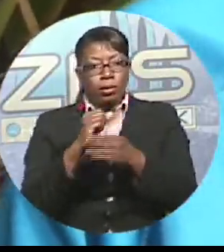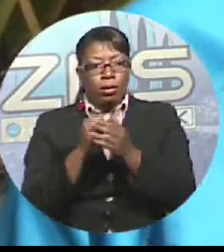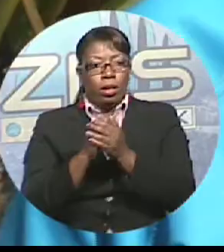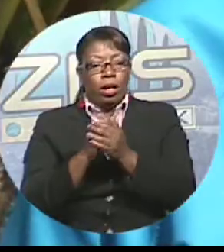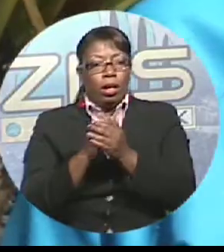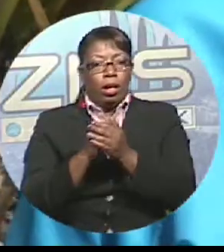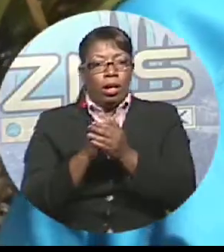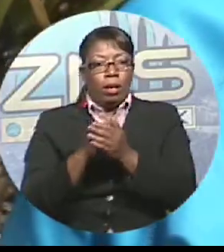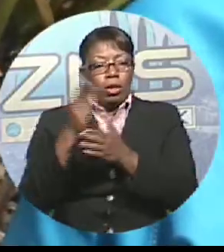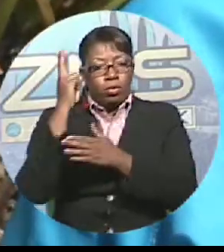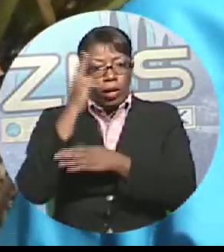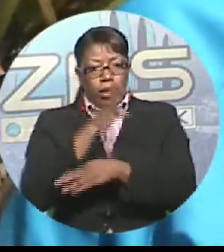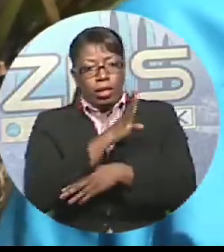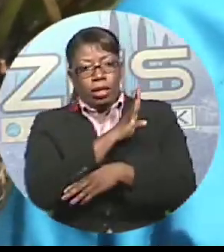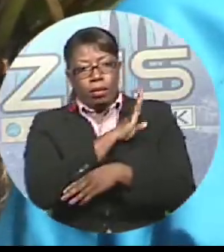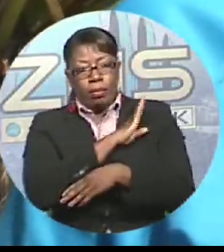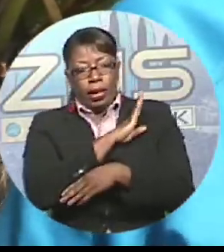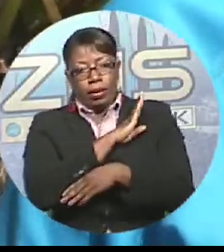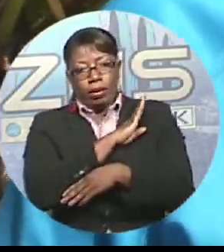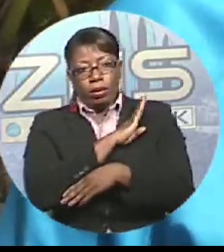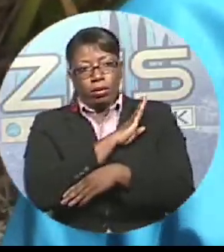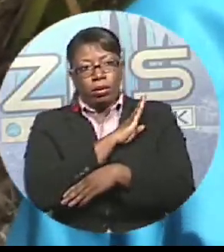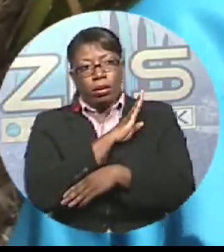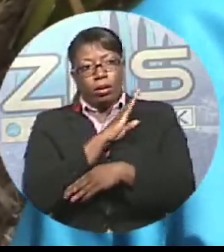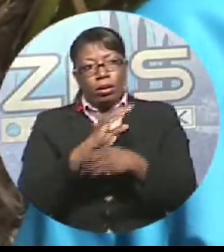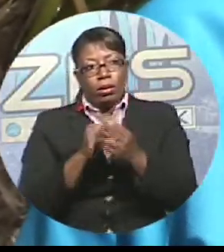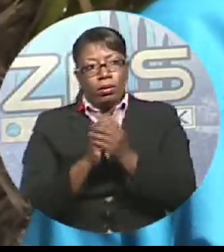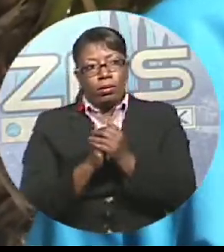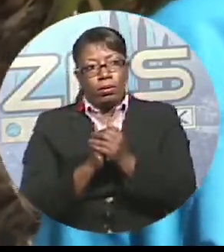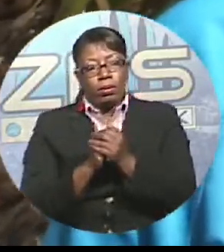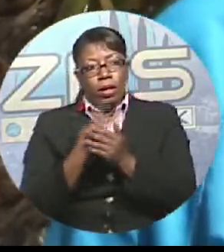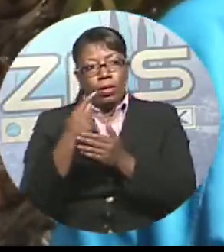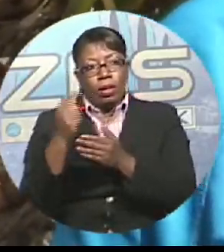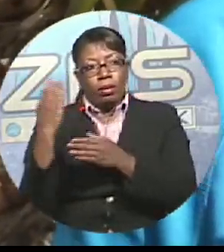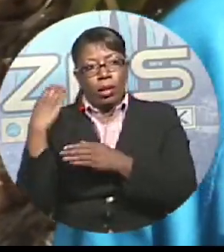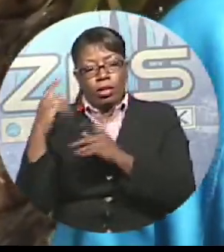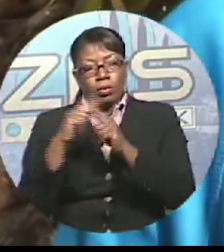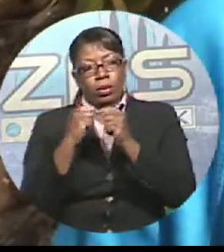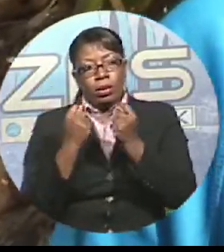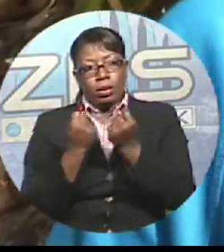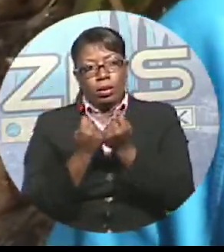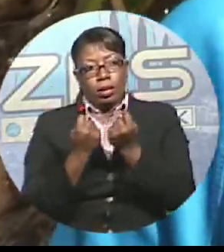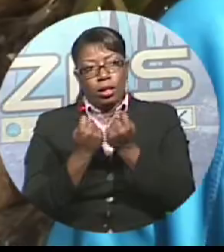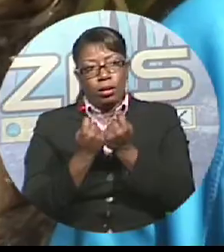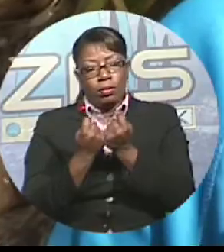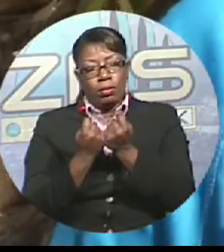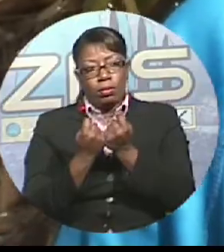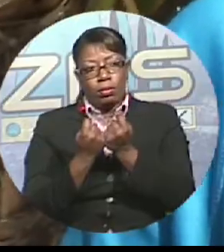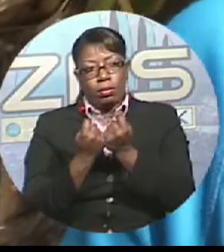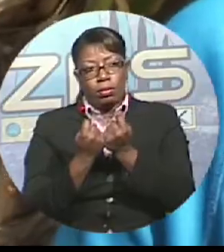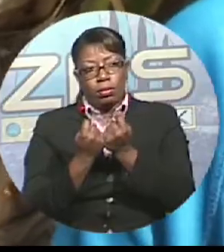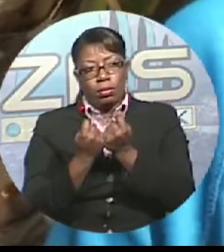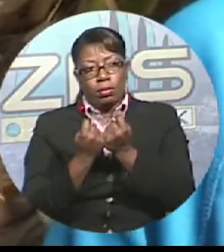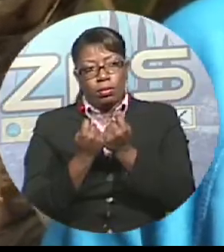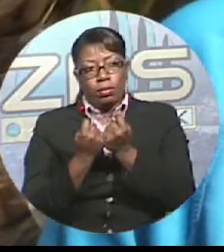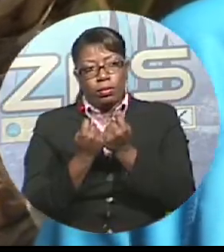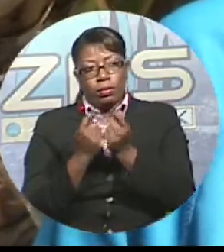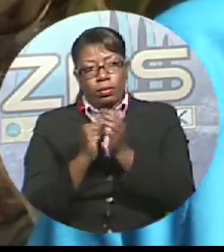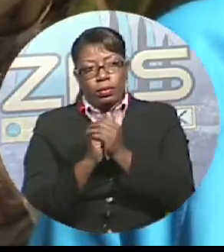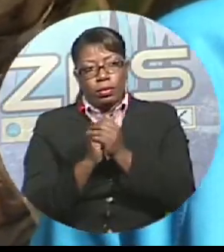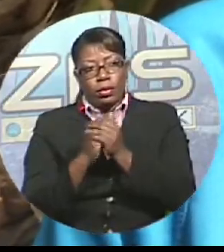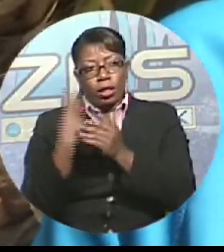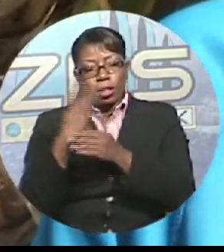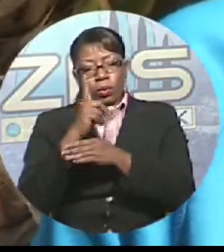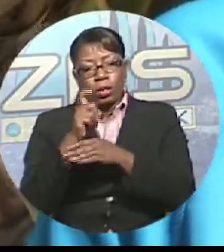Bethel. And, you know, obviously the management team perhaps have a vision. But we'll have to wait and see how they